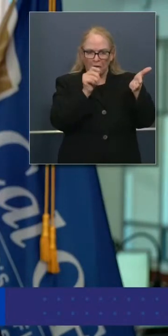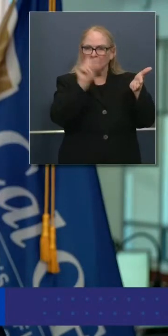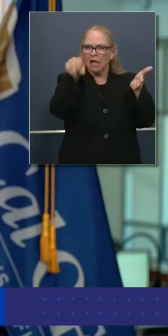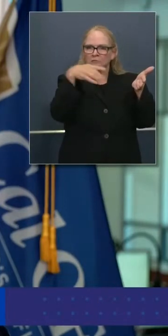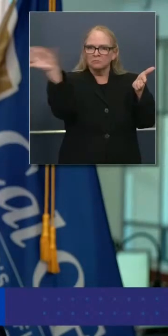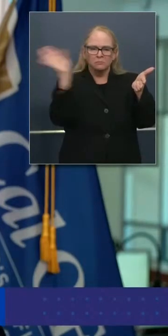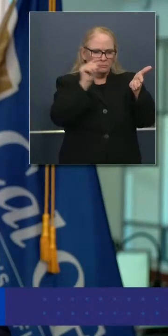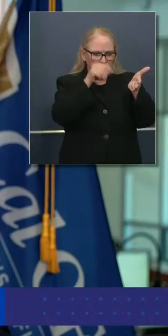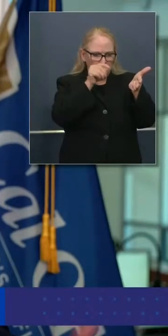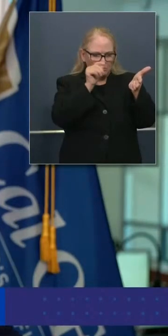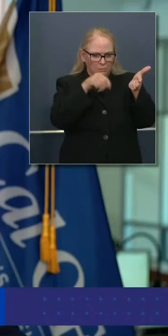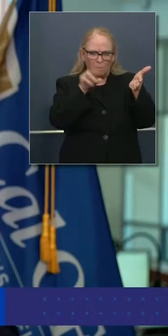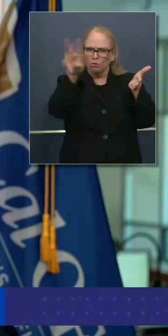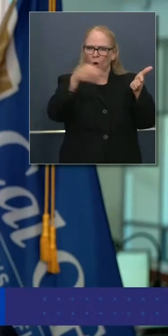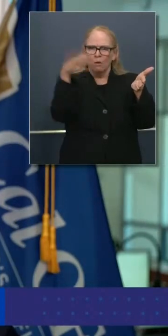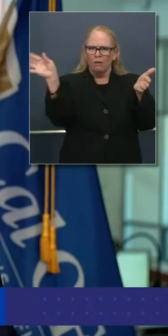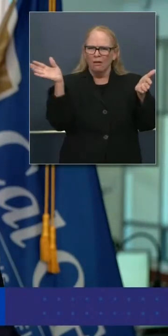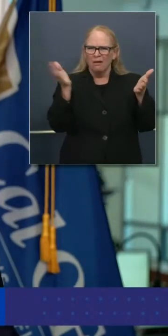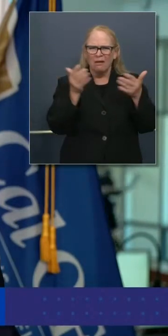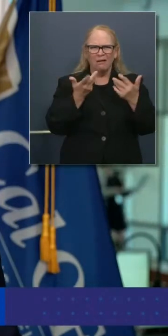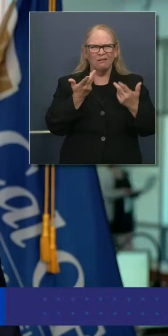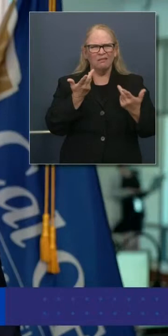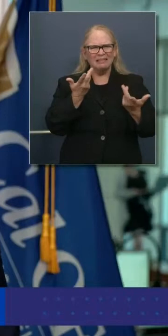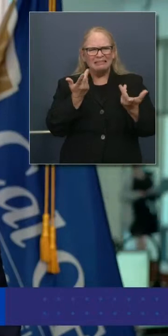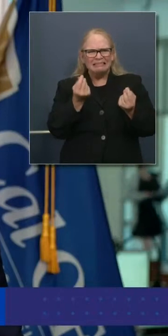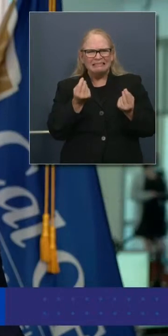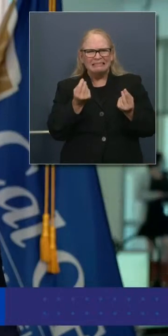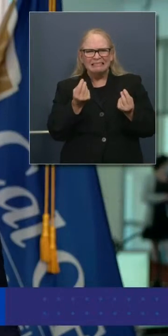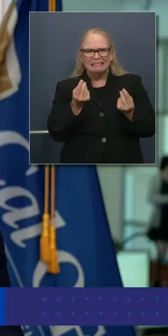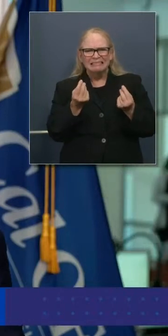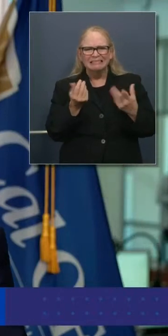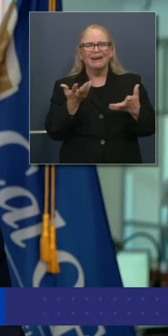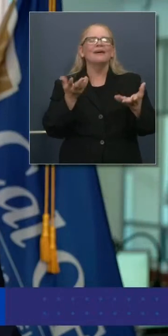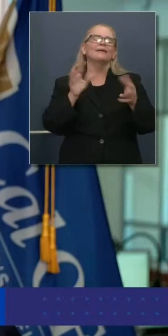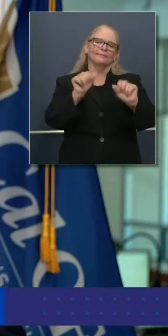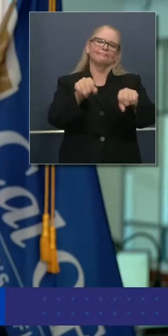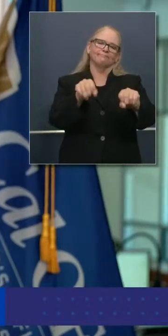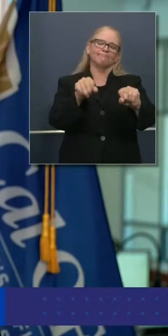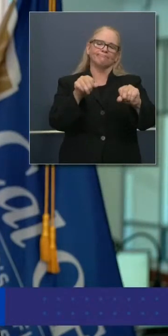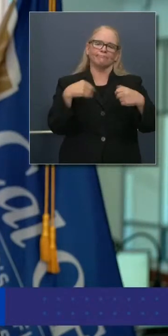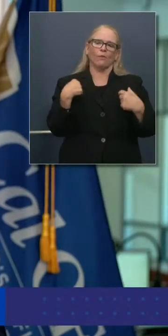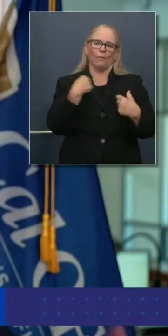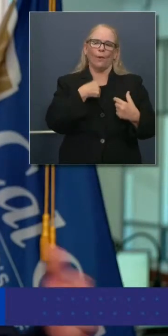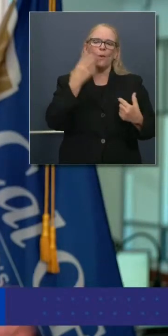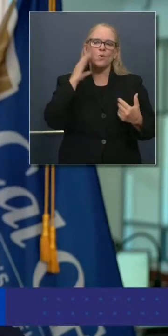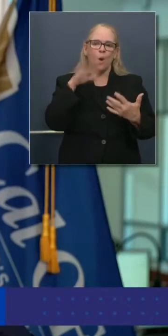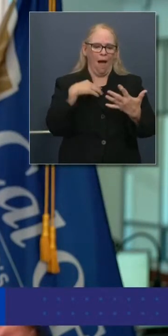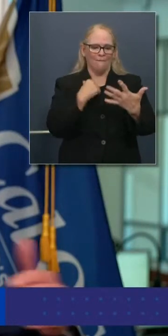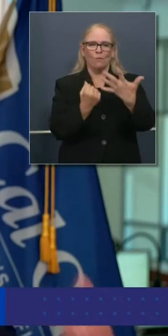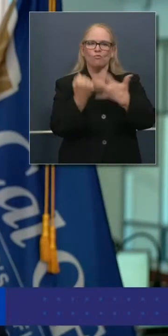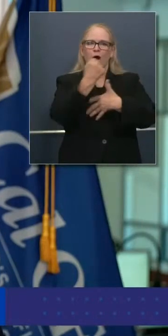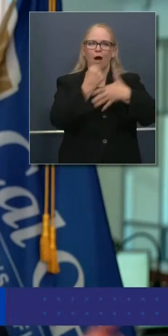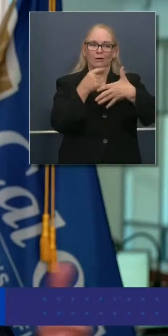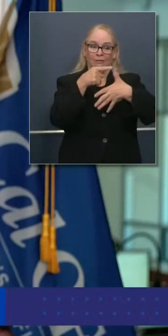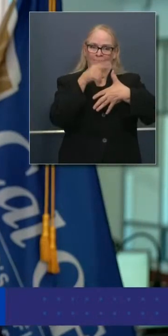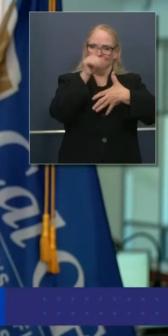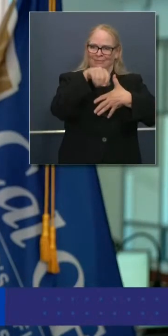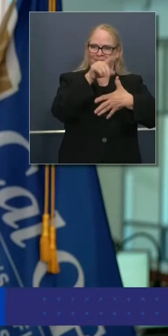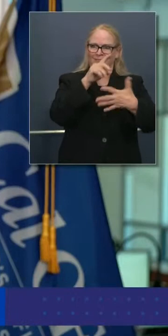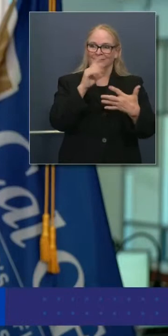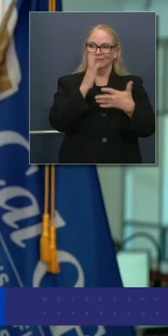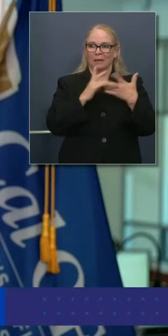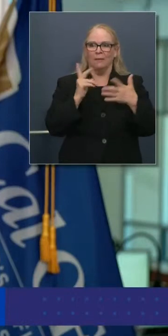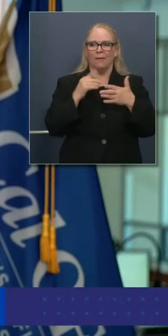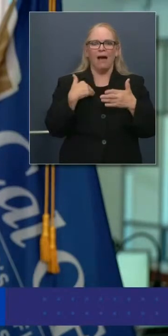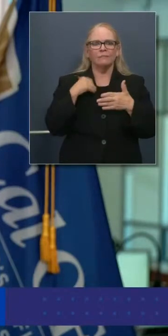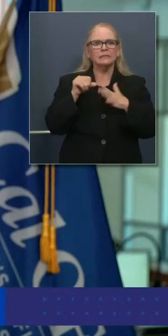on the testing task force that we made a few weeks ago, our augmentation in terms of the prioritization as relates to symptomatic, asymptomatic, and then